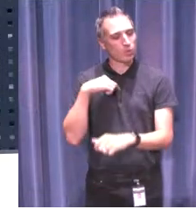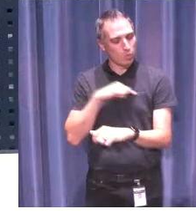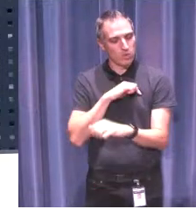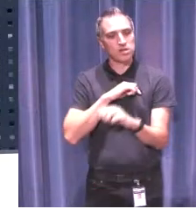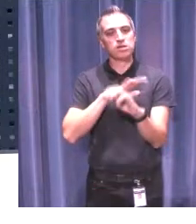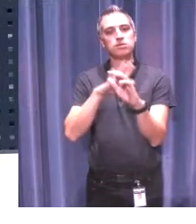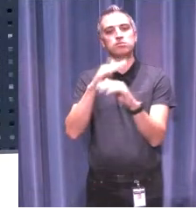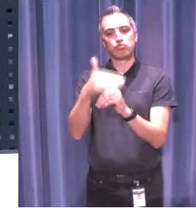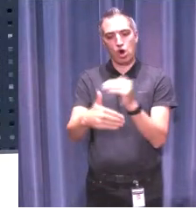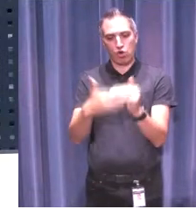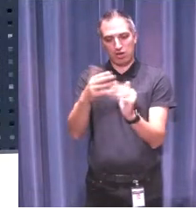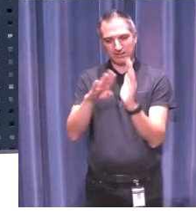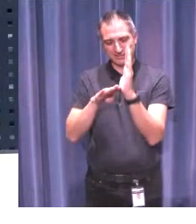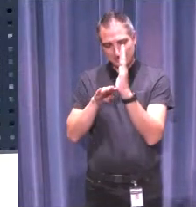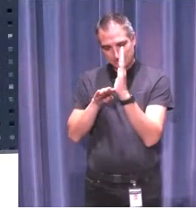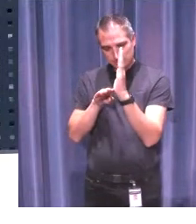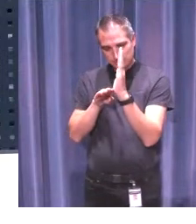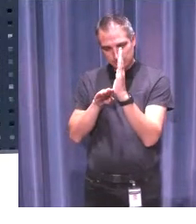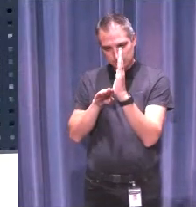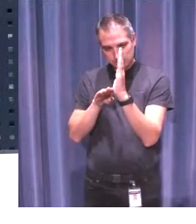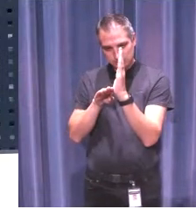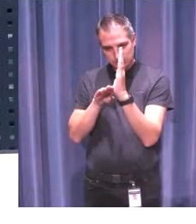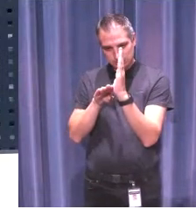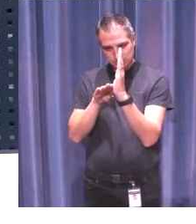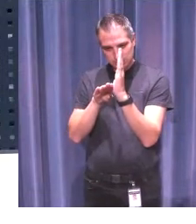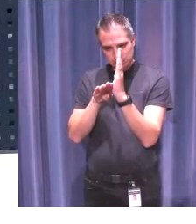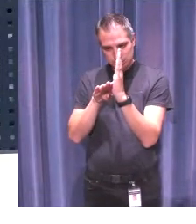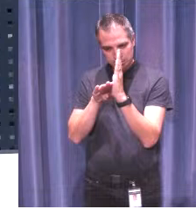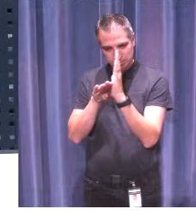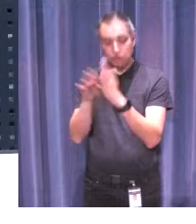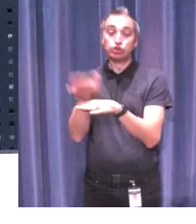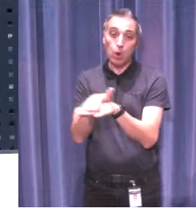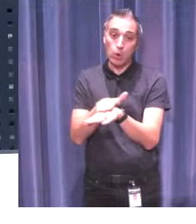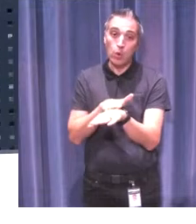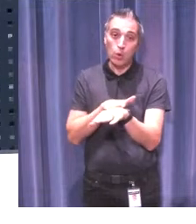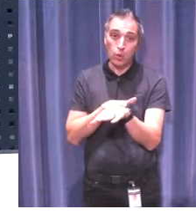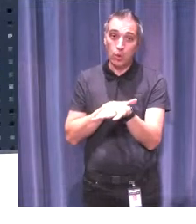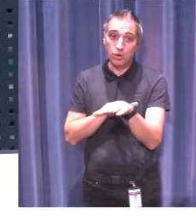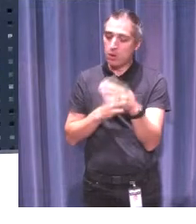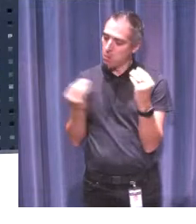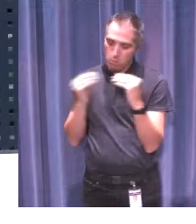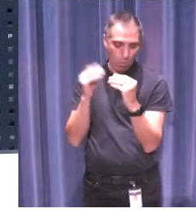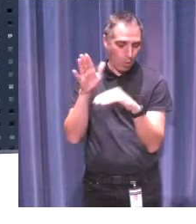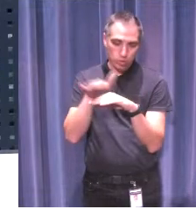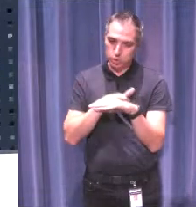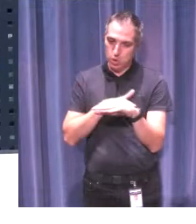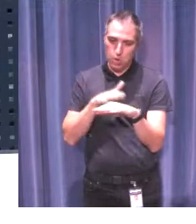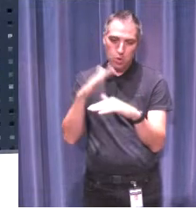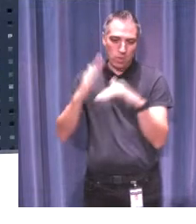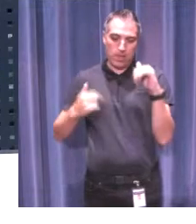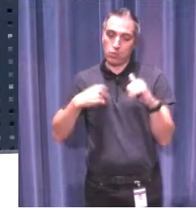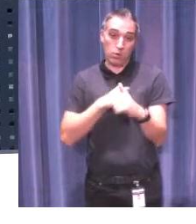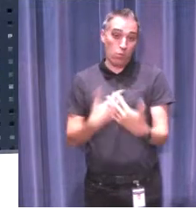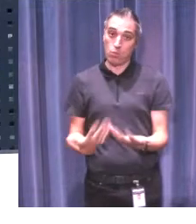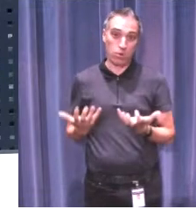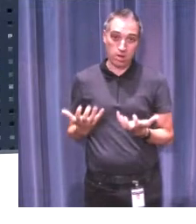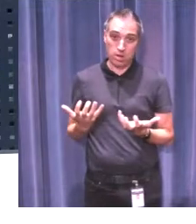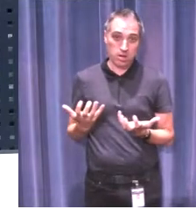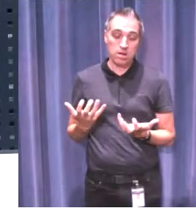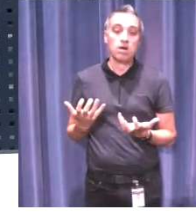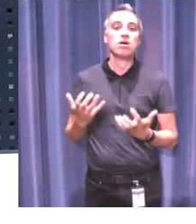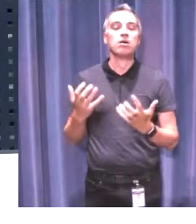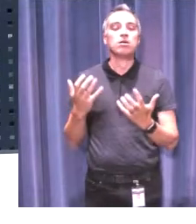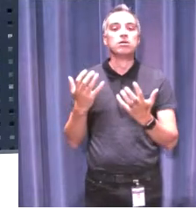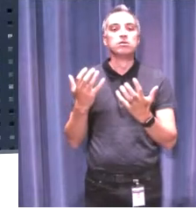progress. It was slow, I think slower than we all had wished, but